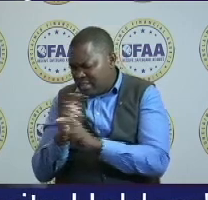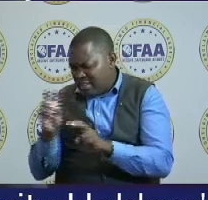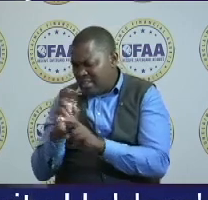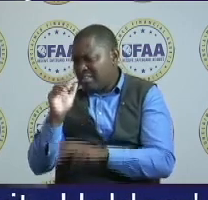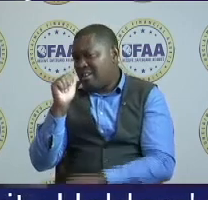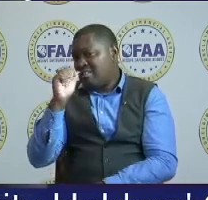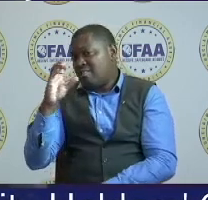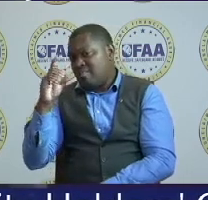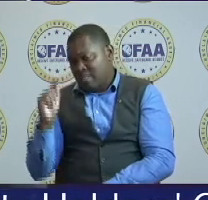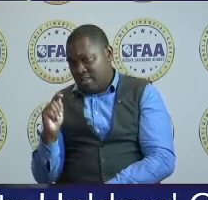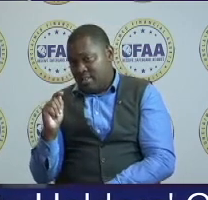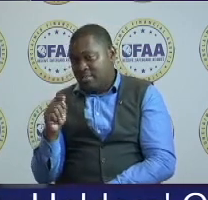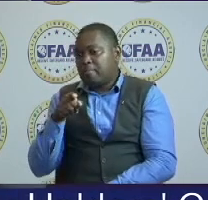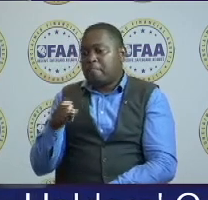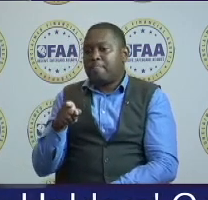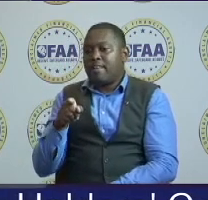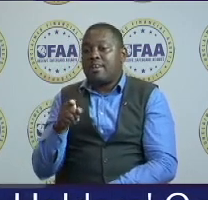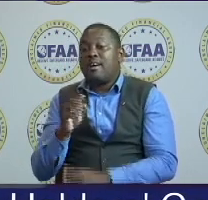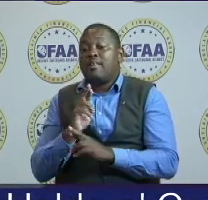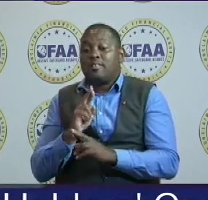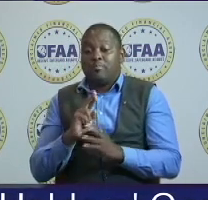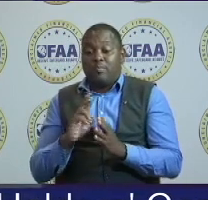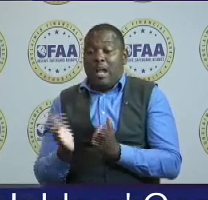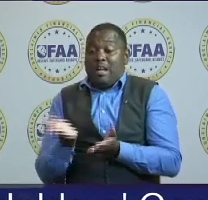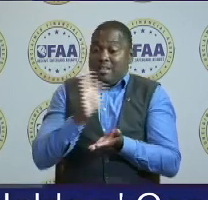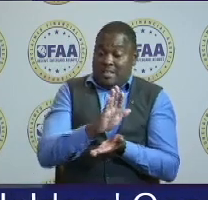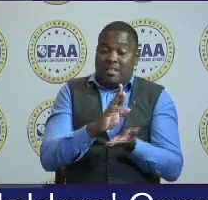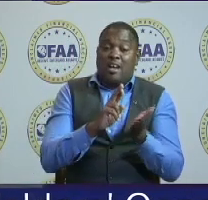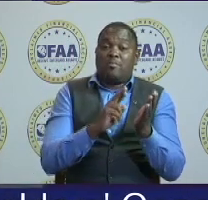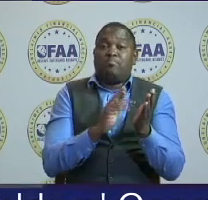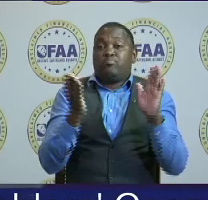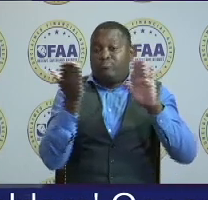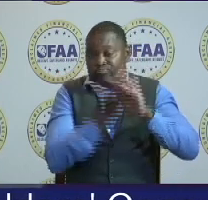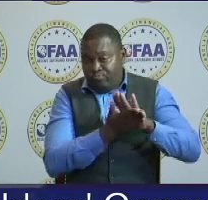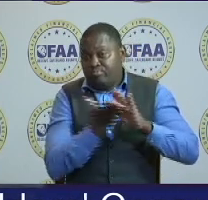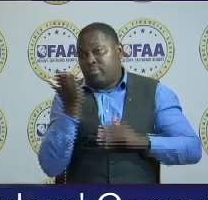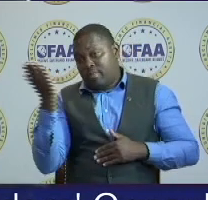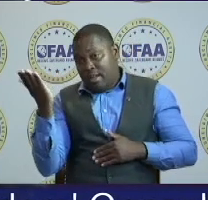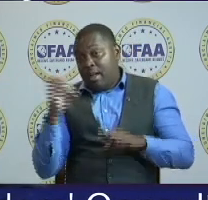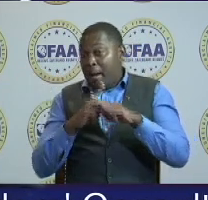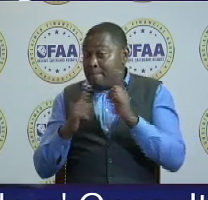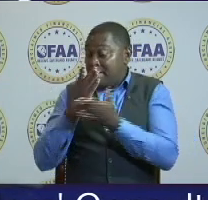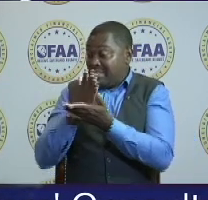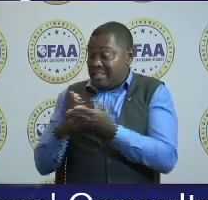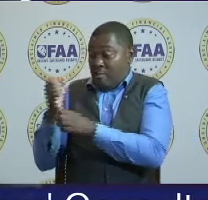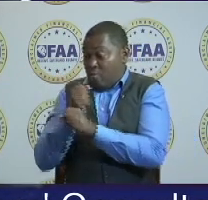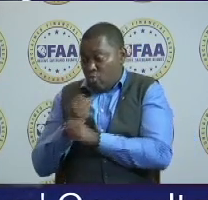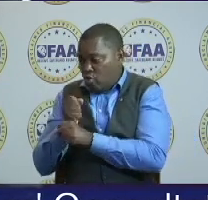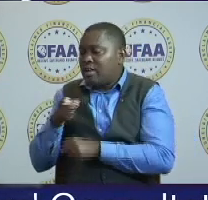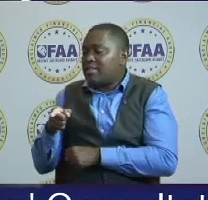are, and you file those returns based on that. But you have got cases where we have seen holders, they're able to identify the